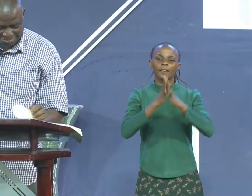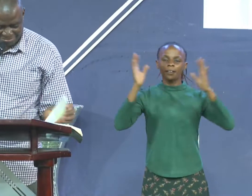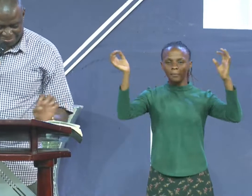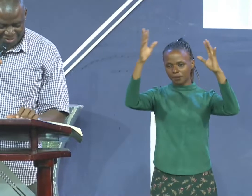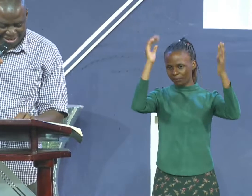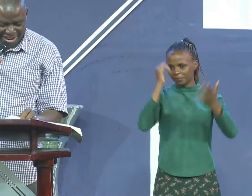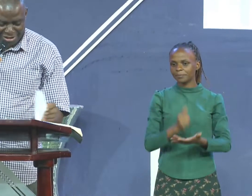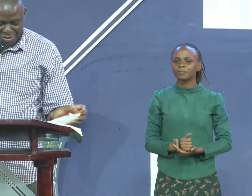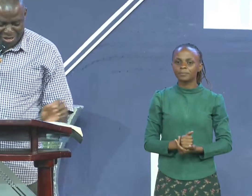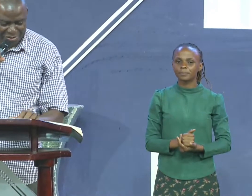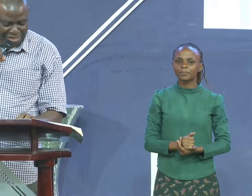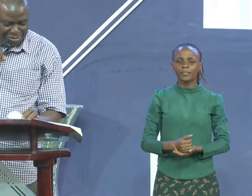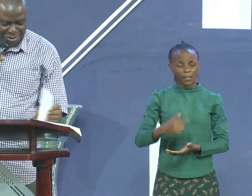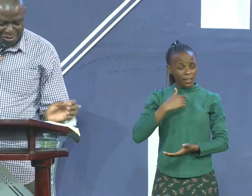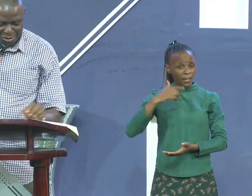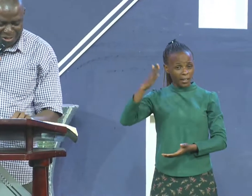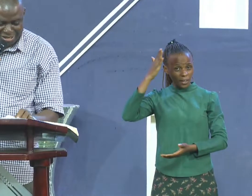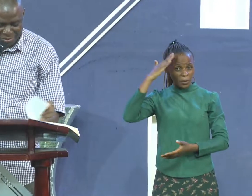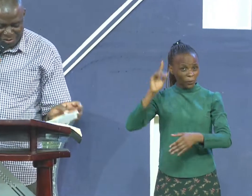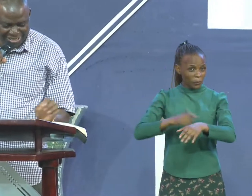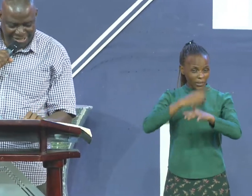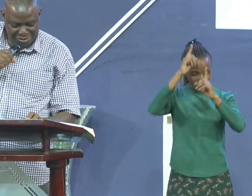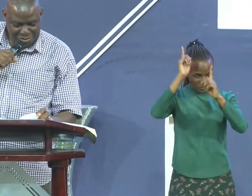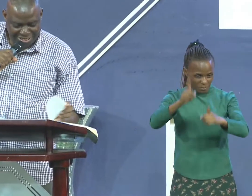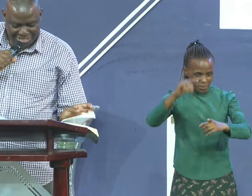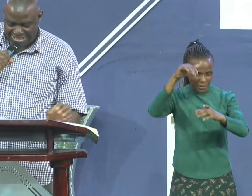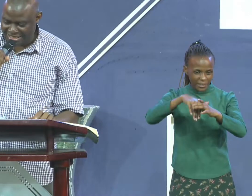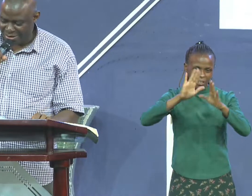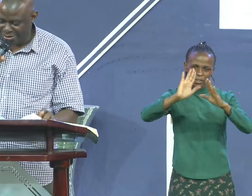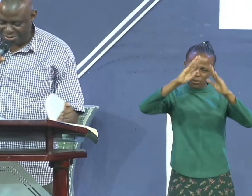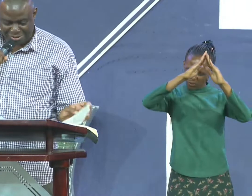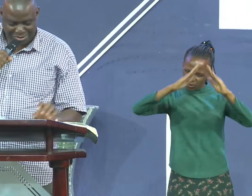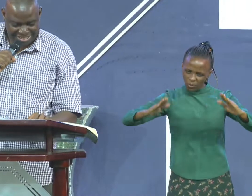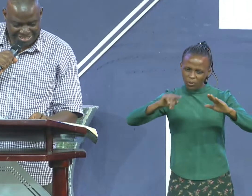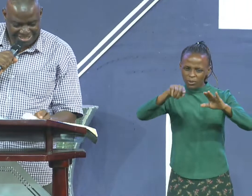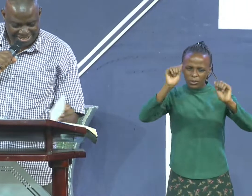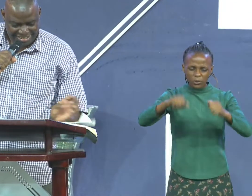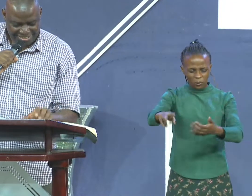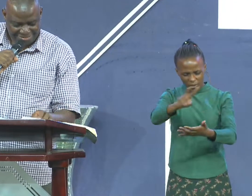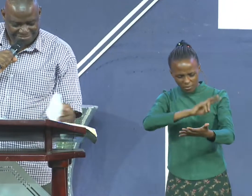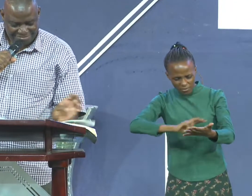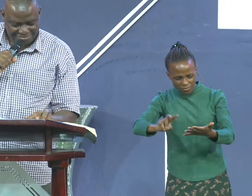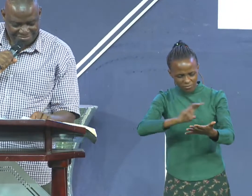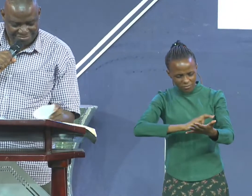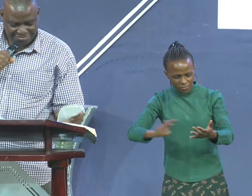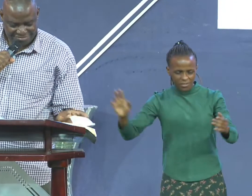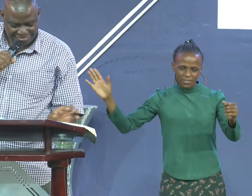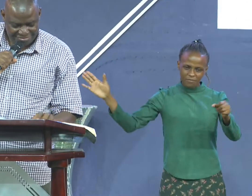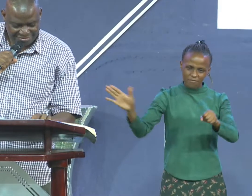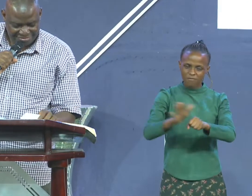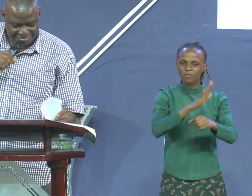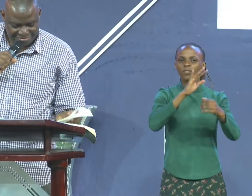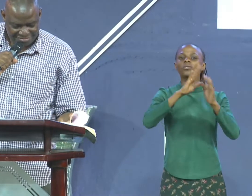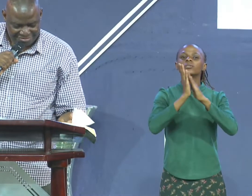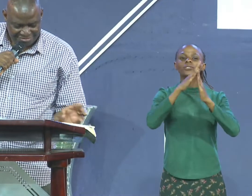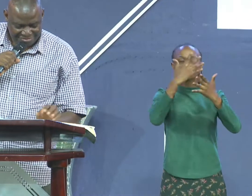Hallelujah. Amen. I know when you get to your home in the morning, you could see the whole story. But now for the sake